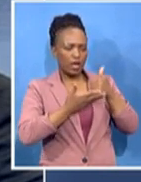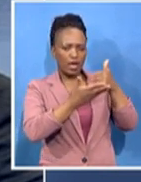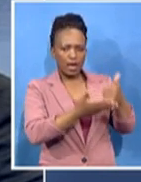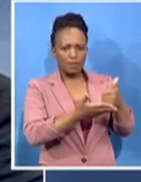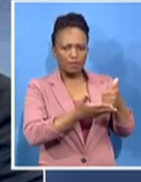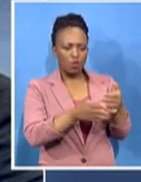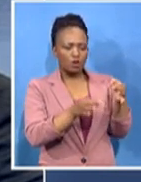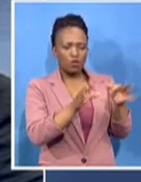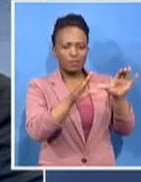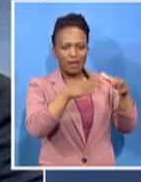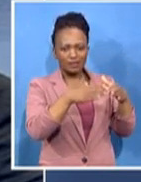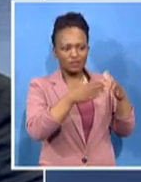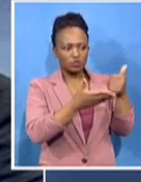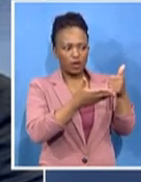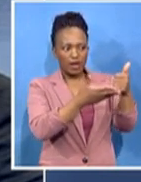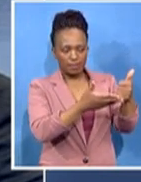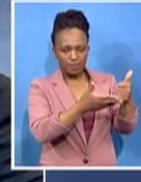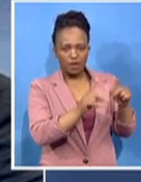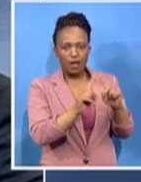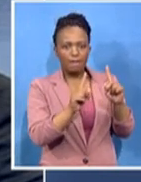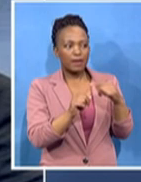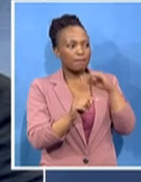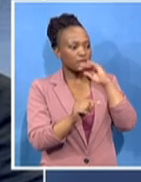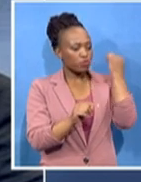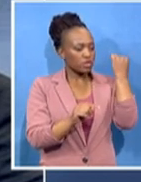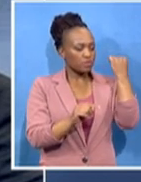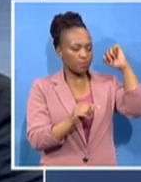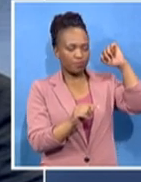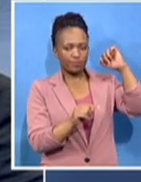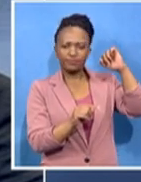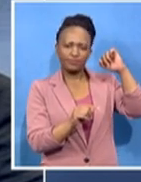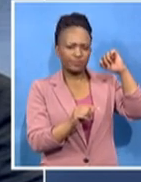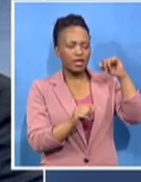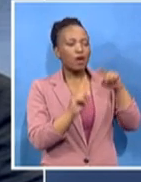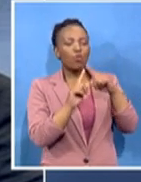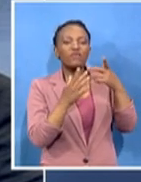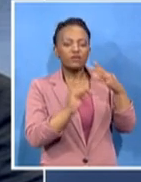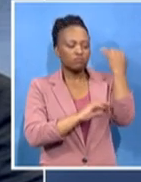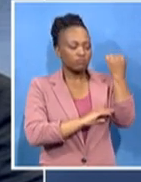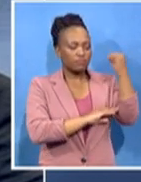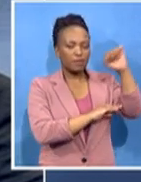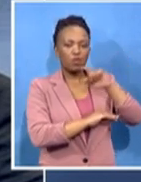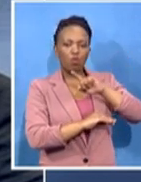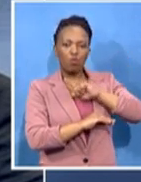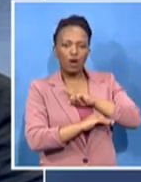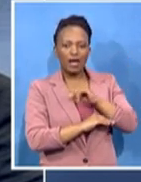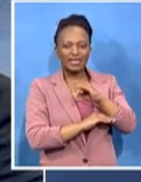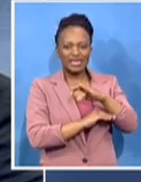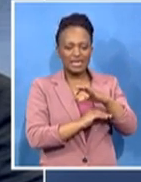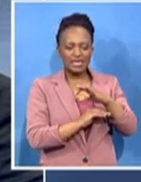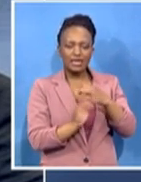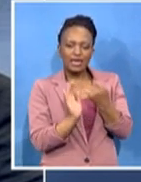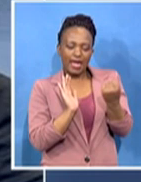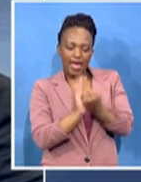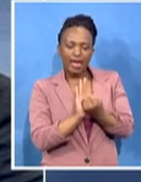we rejected the application. The application we rejected in terms of the Electoral Commission Act. We do not want a situation where one day we say to